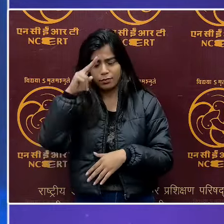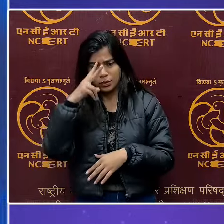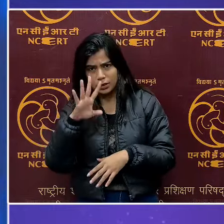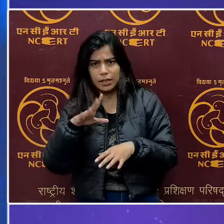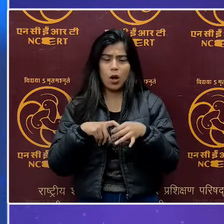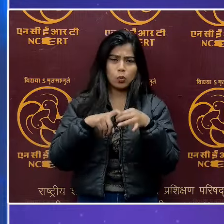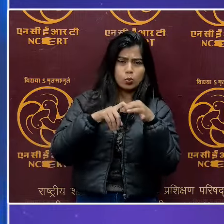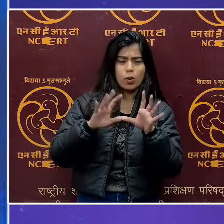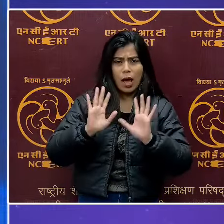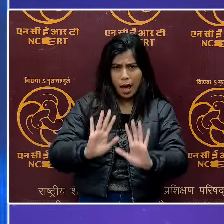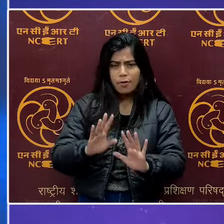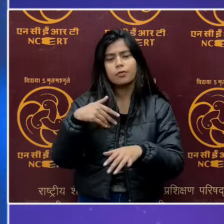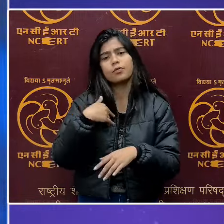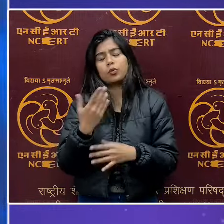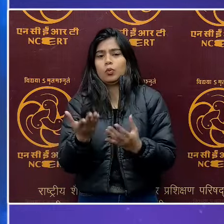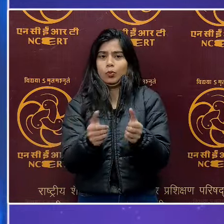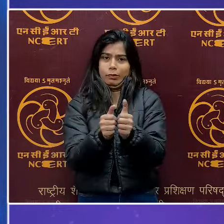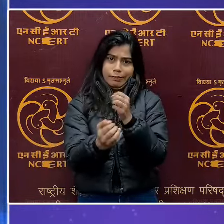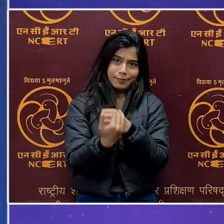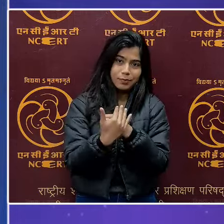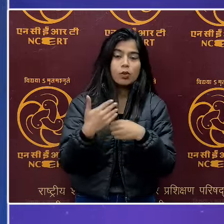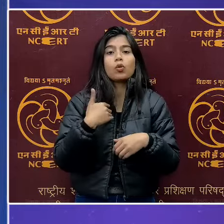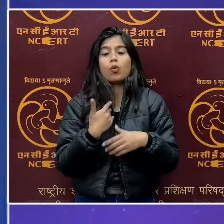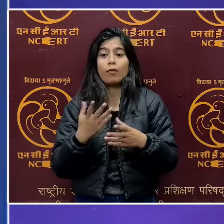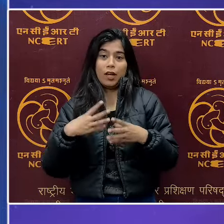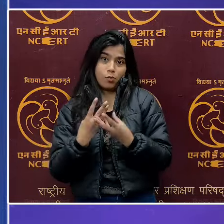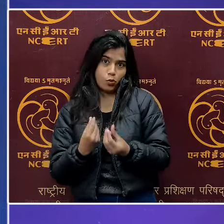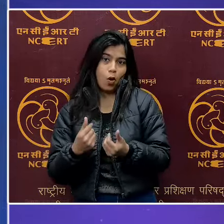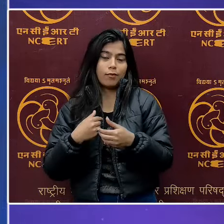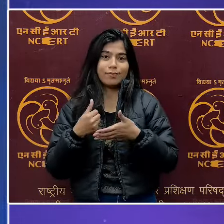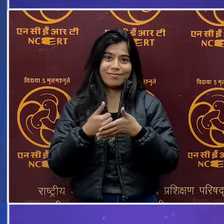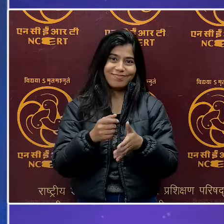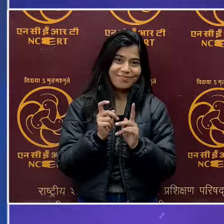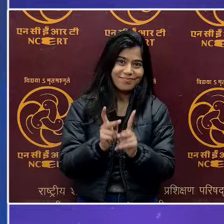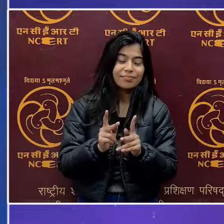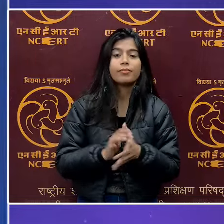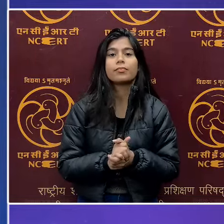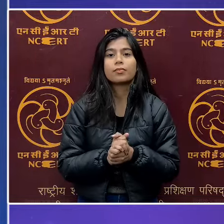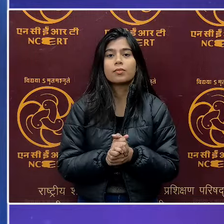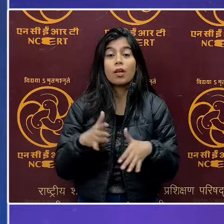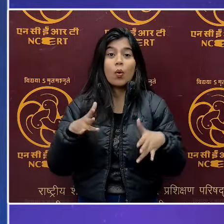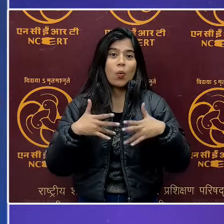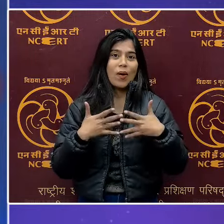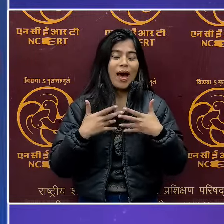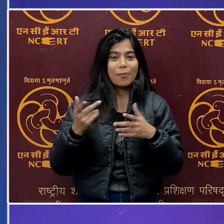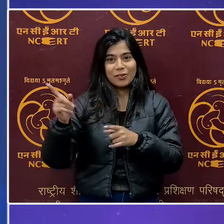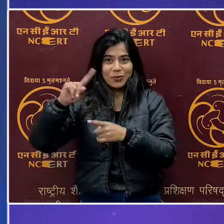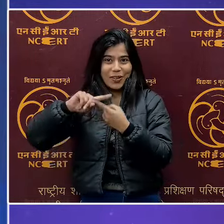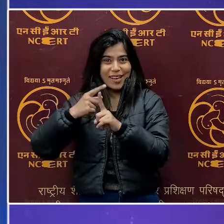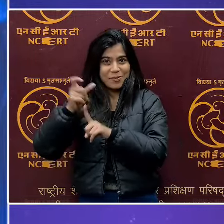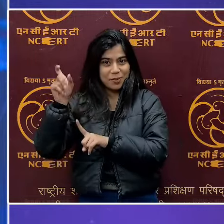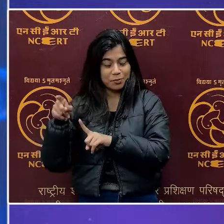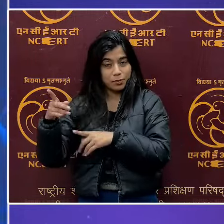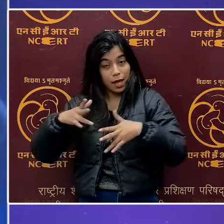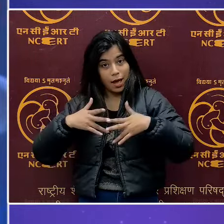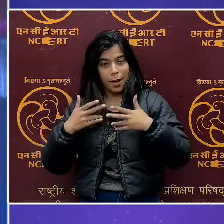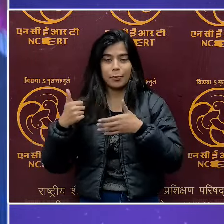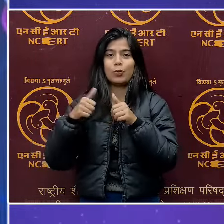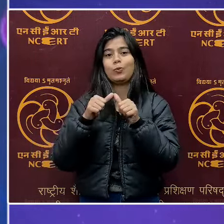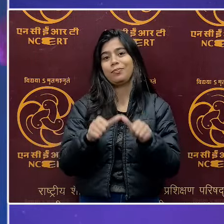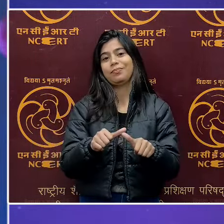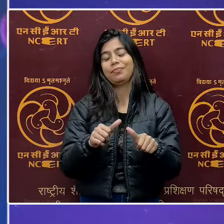try to take them up. Till 3 o'clock, we have an expert with us and she'll be more than happy to answer all your doubts.